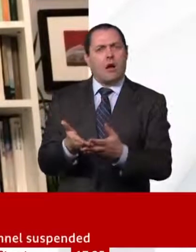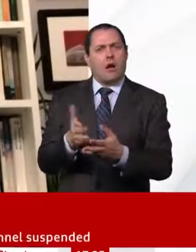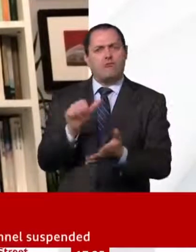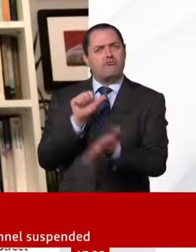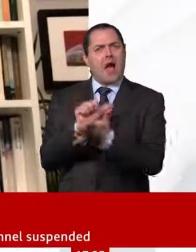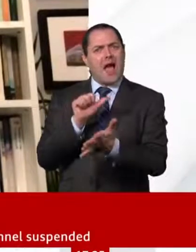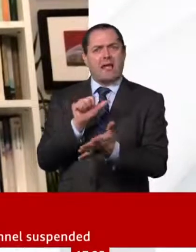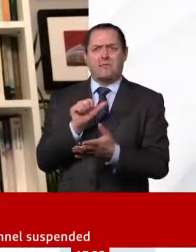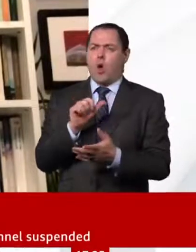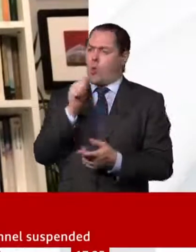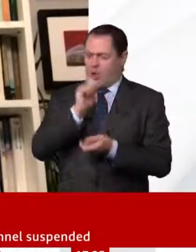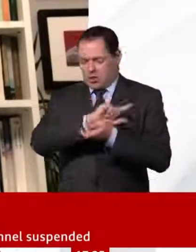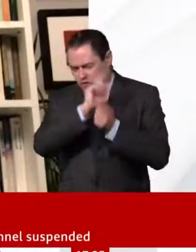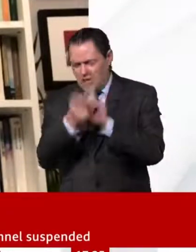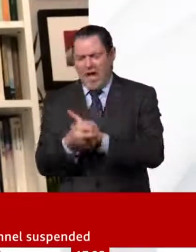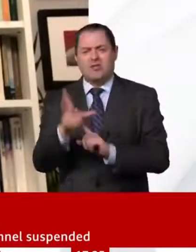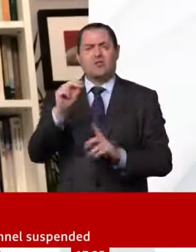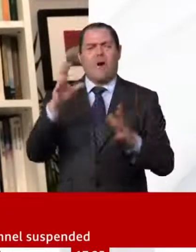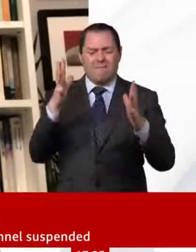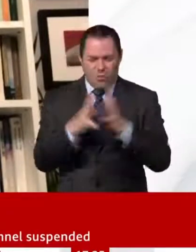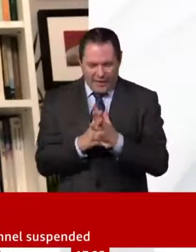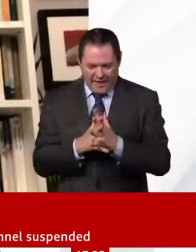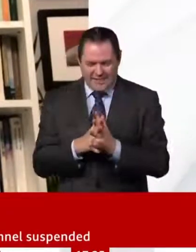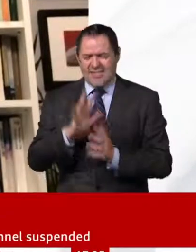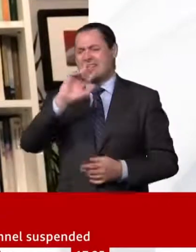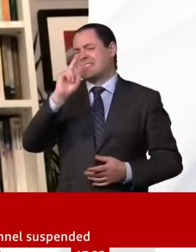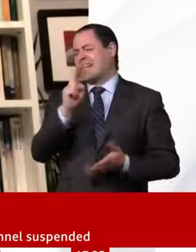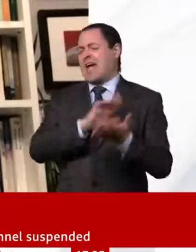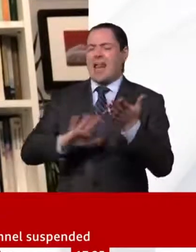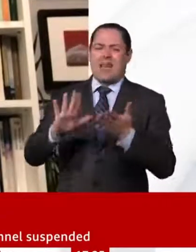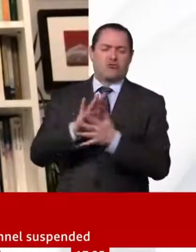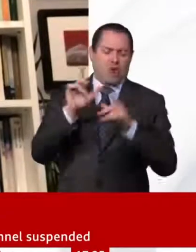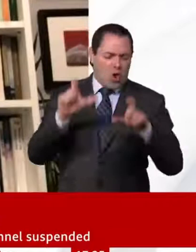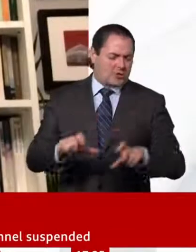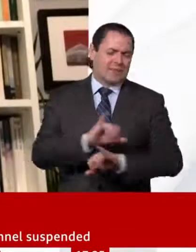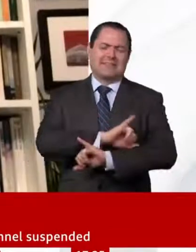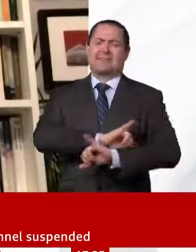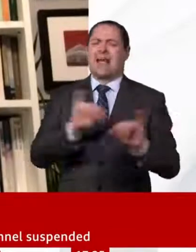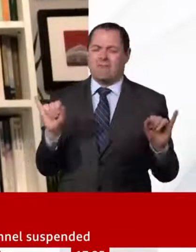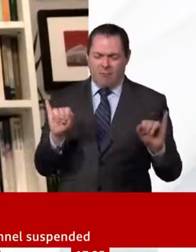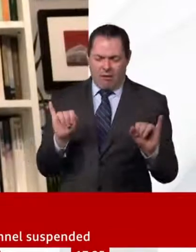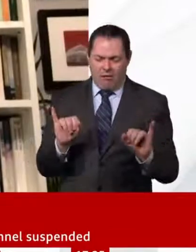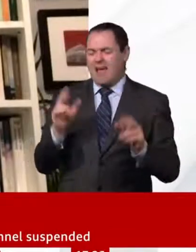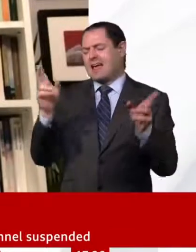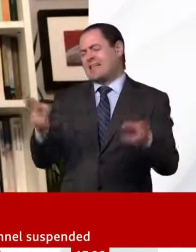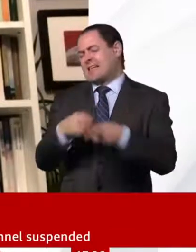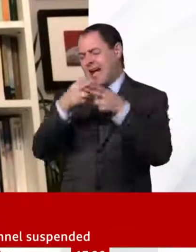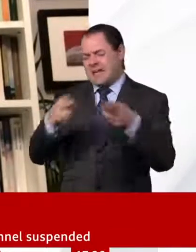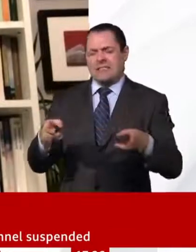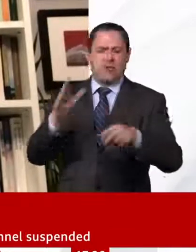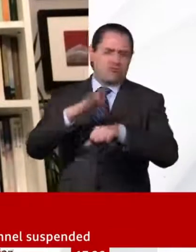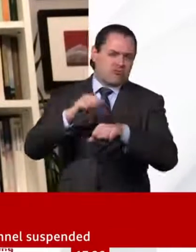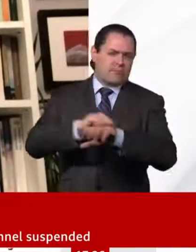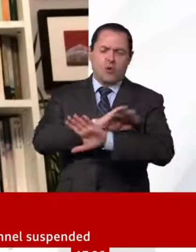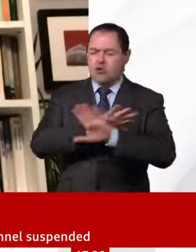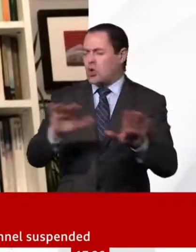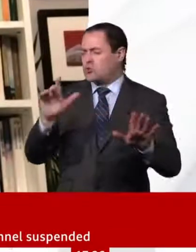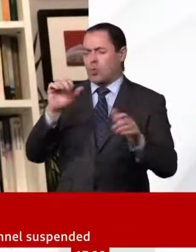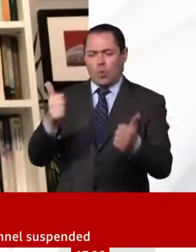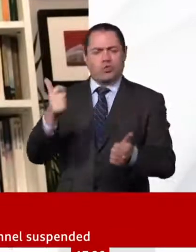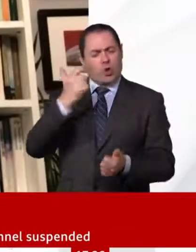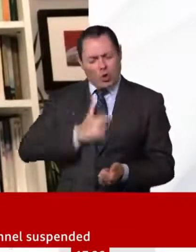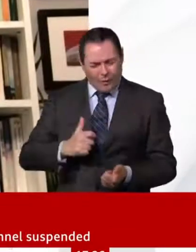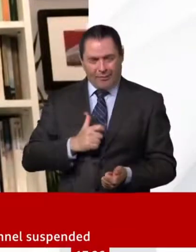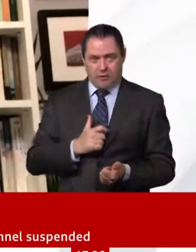tide in 12 weeks, a second national lockdown being a disaster, cancelling Christmas being inhuman, it's become a pattern that we're